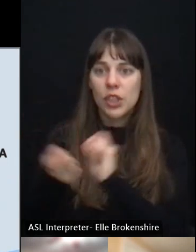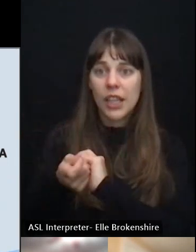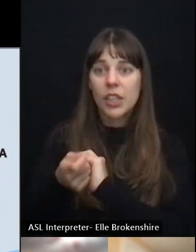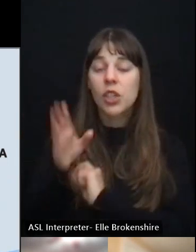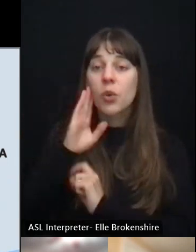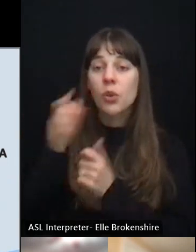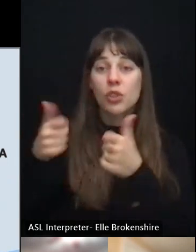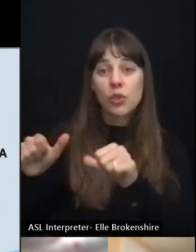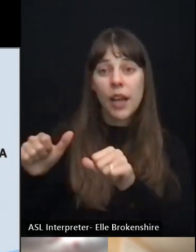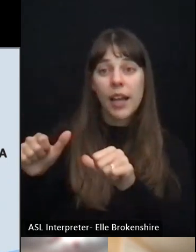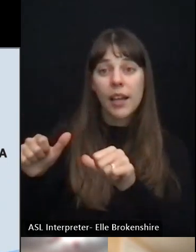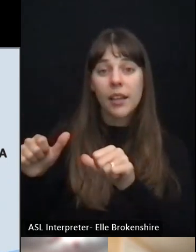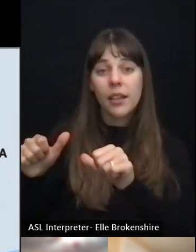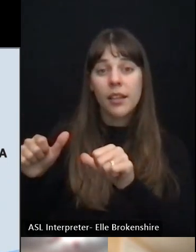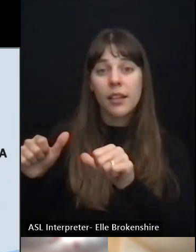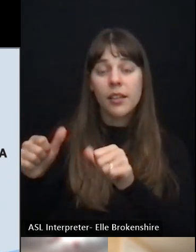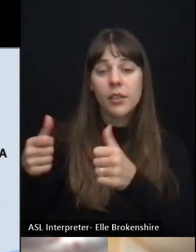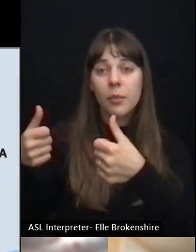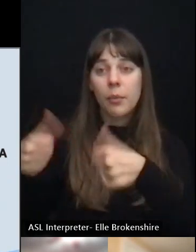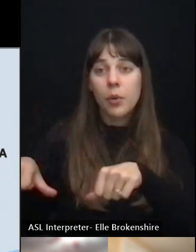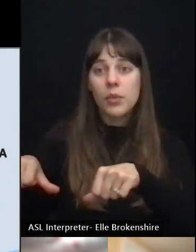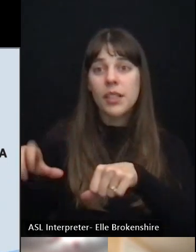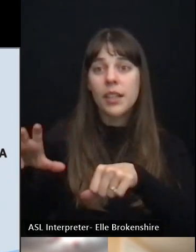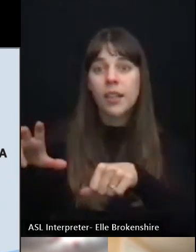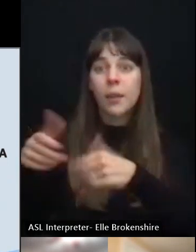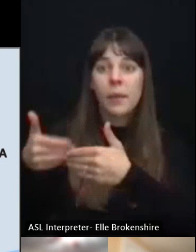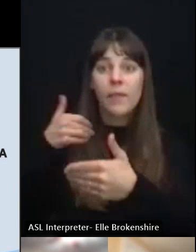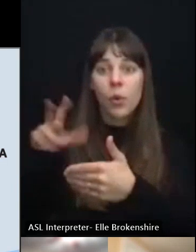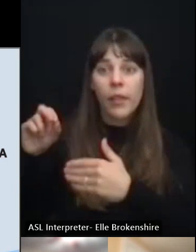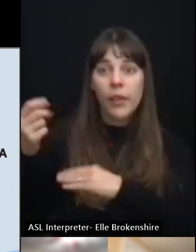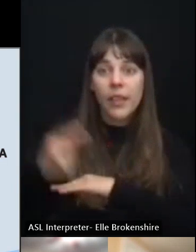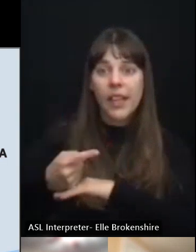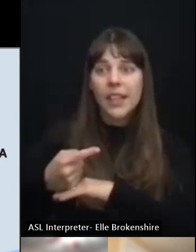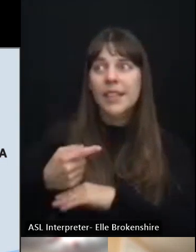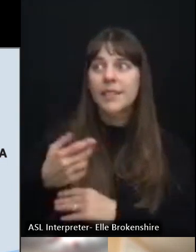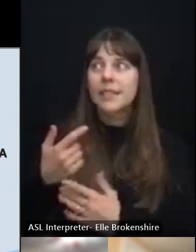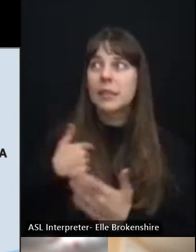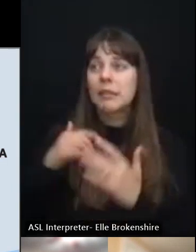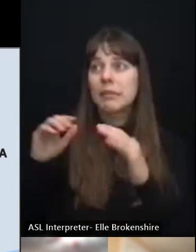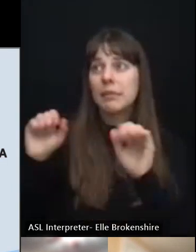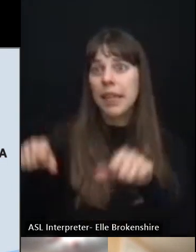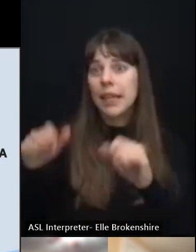earlier. So I would say towards the beginning of the year is when we can expect